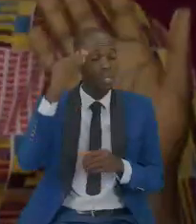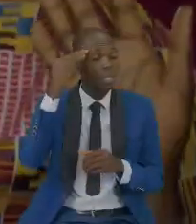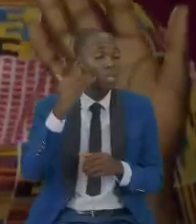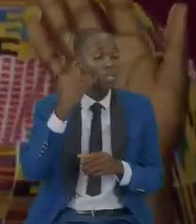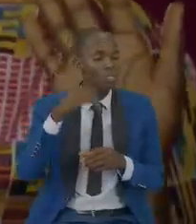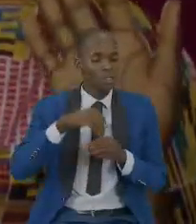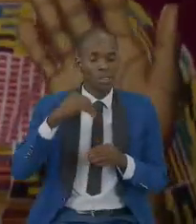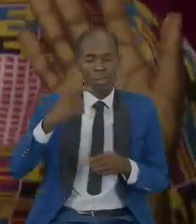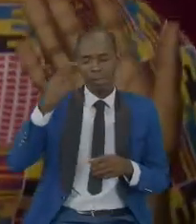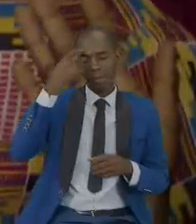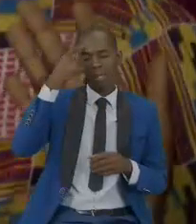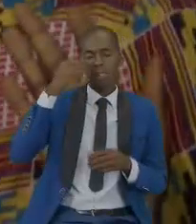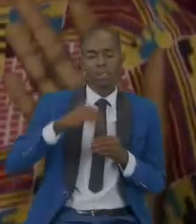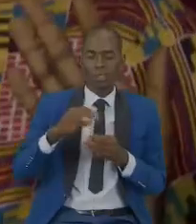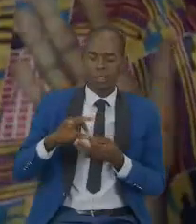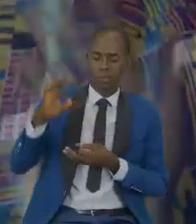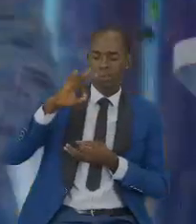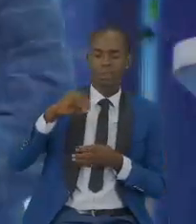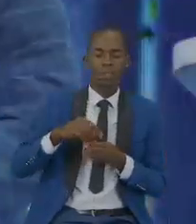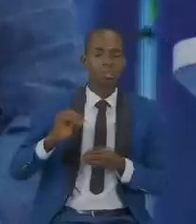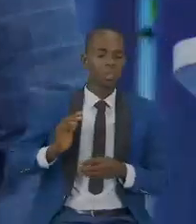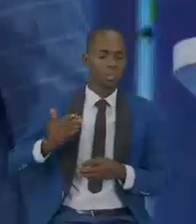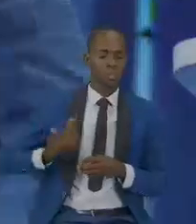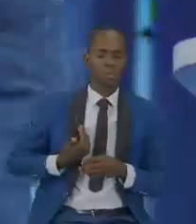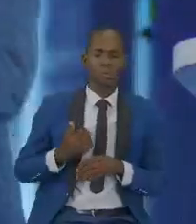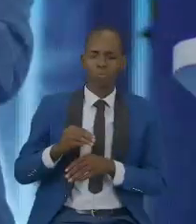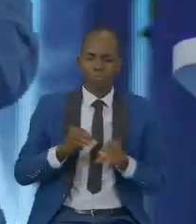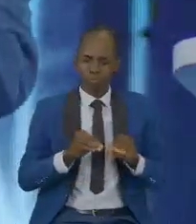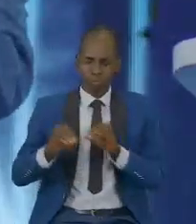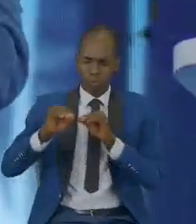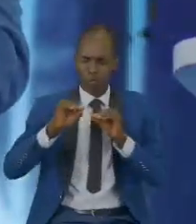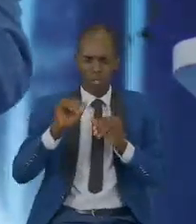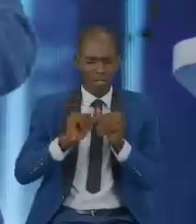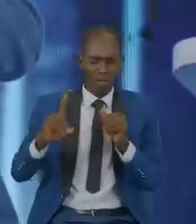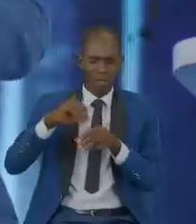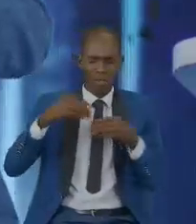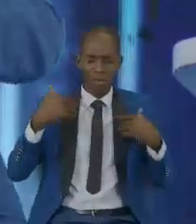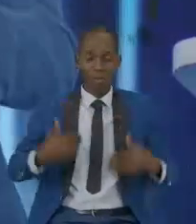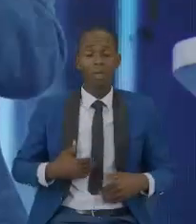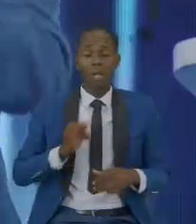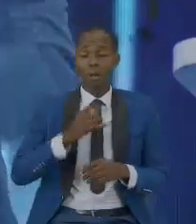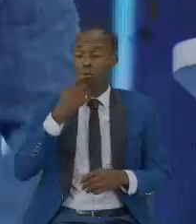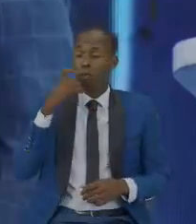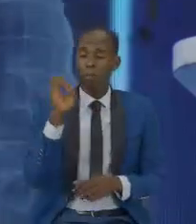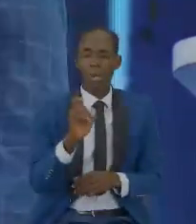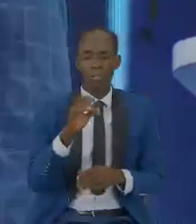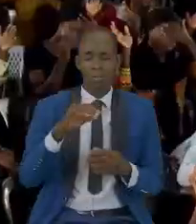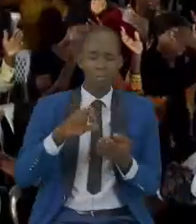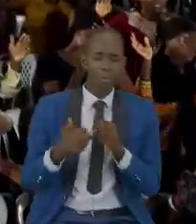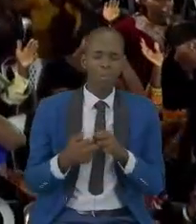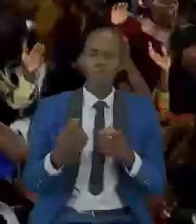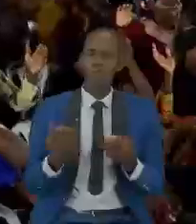mind, in the spirit, in the soul, walking about, I command you, come out in